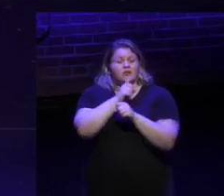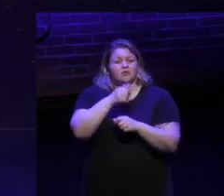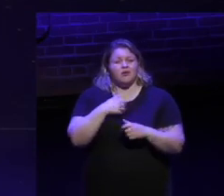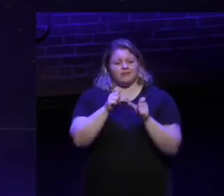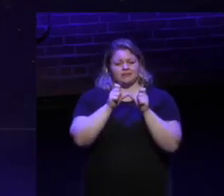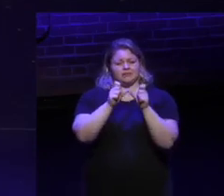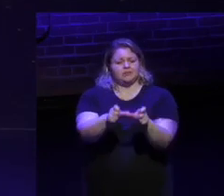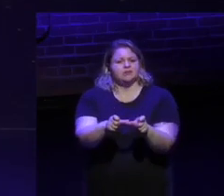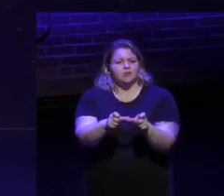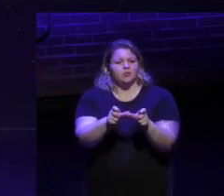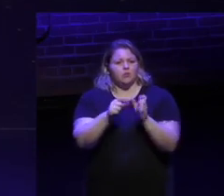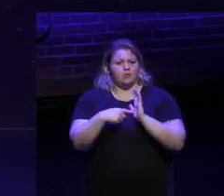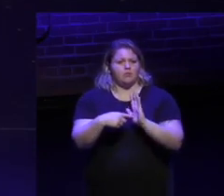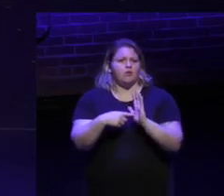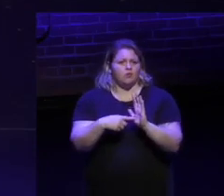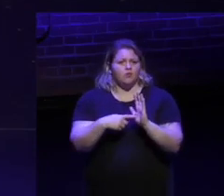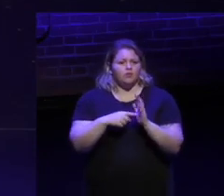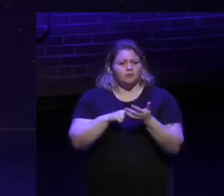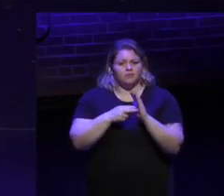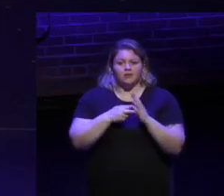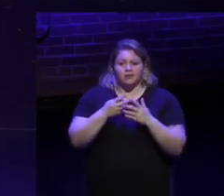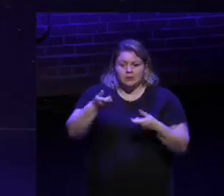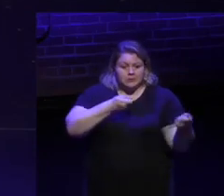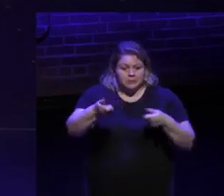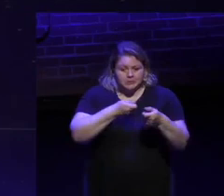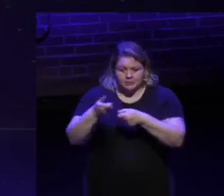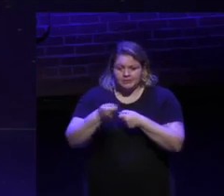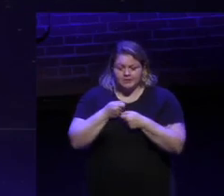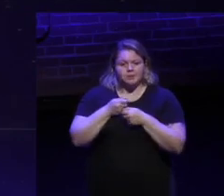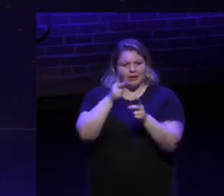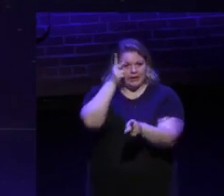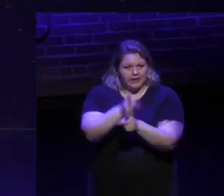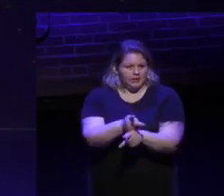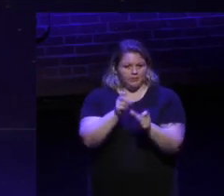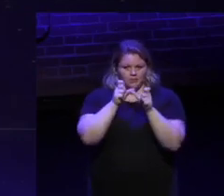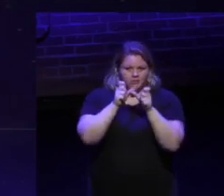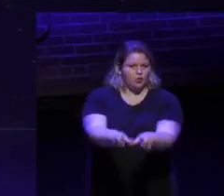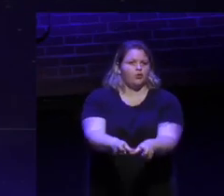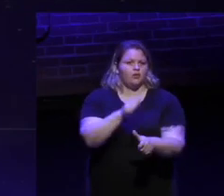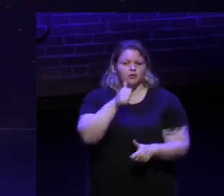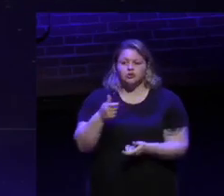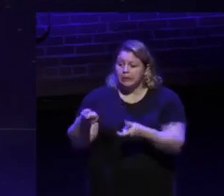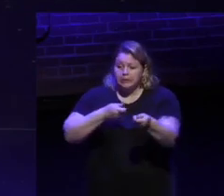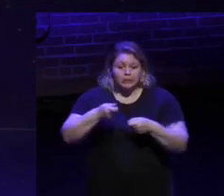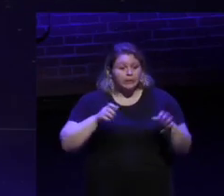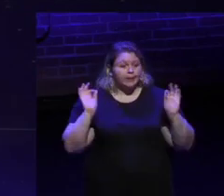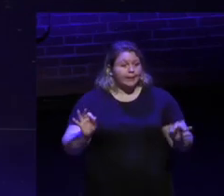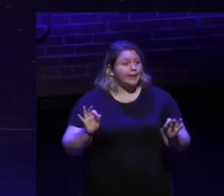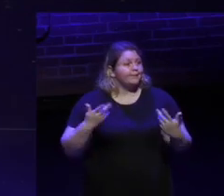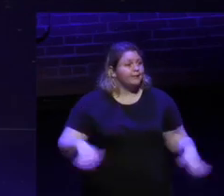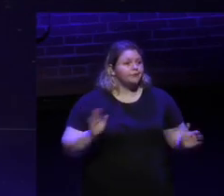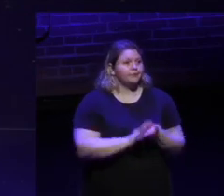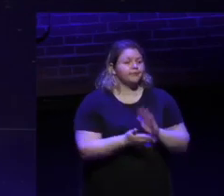placemaking, in festivals, the sorts of things that bring people together and really talk about it as an industry. The thing about the arts sometimes is we